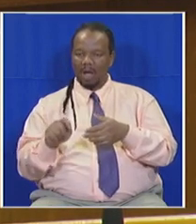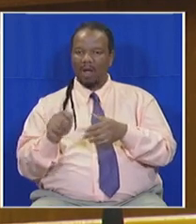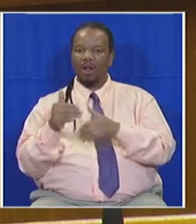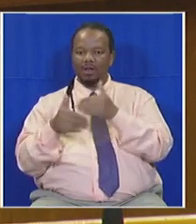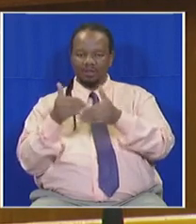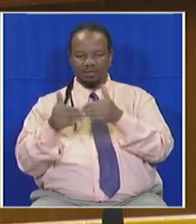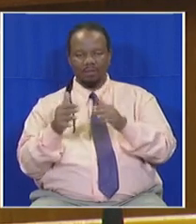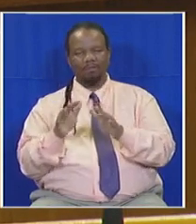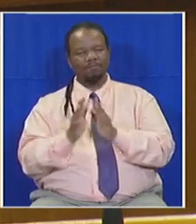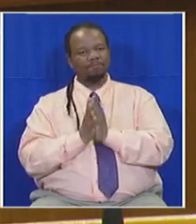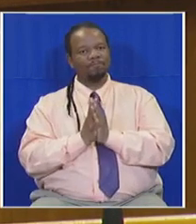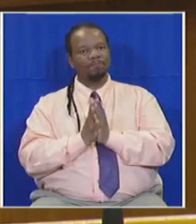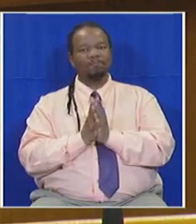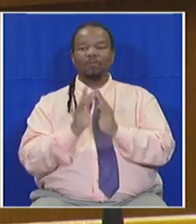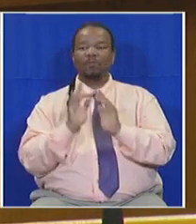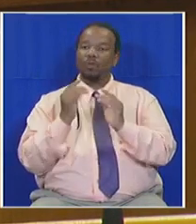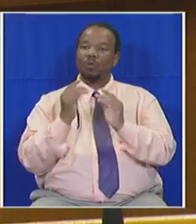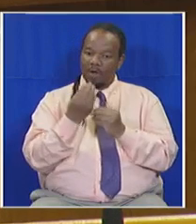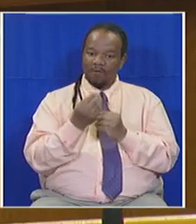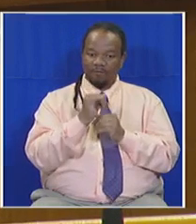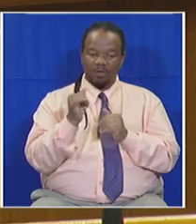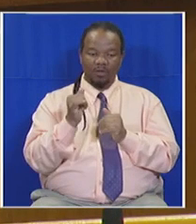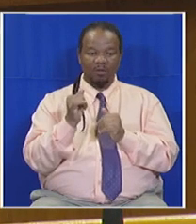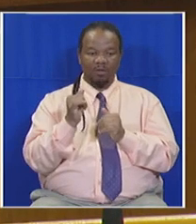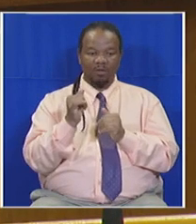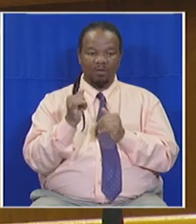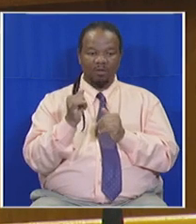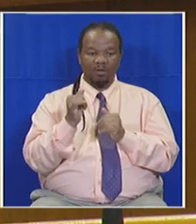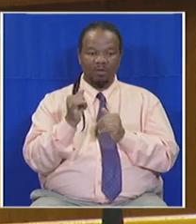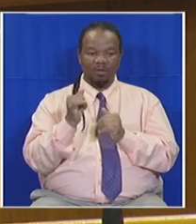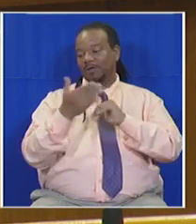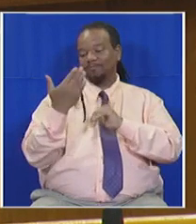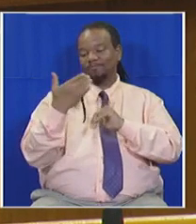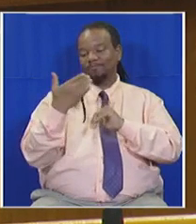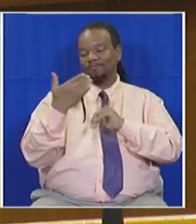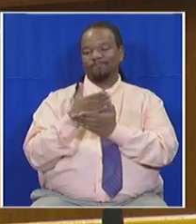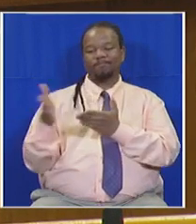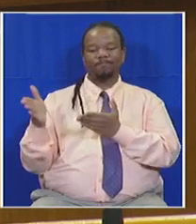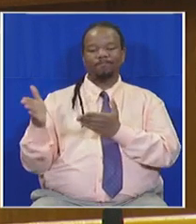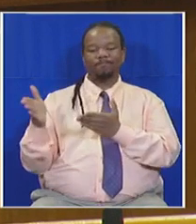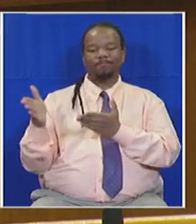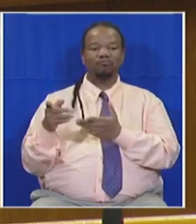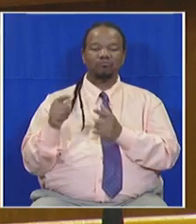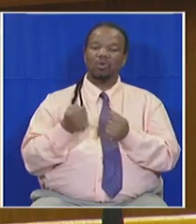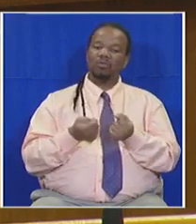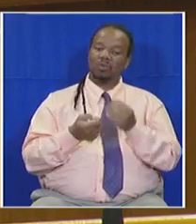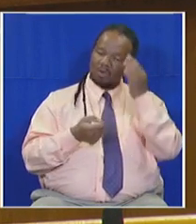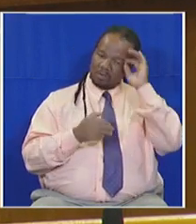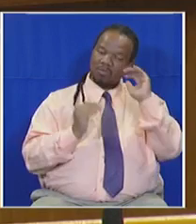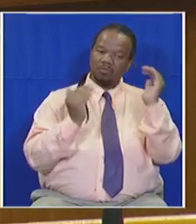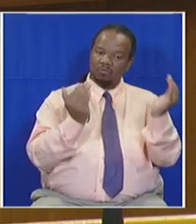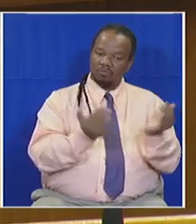break with our apartheid past and to show that we are a caring government. We have also ensured that